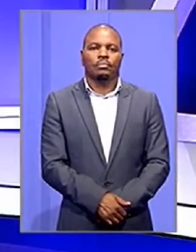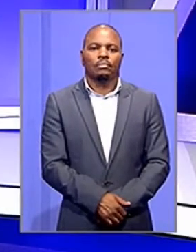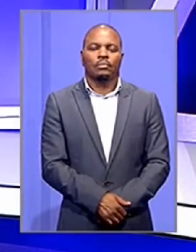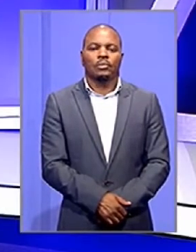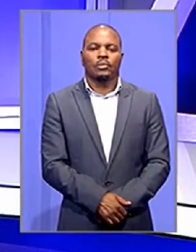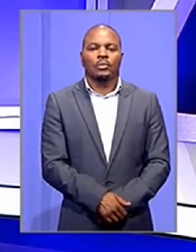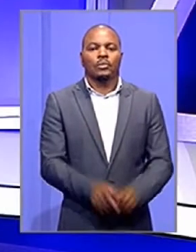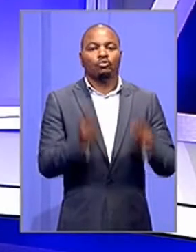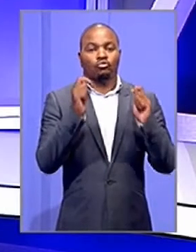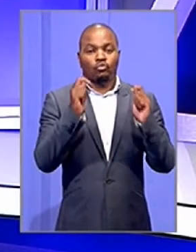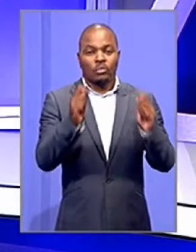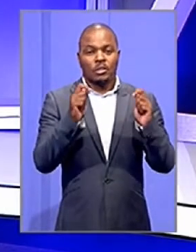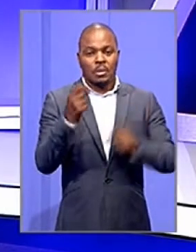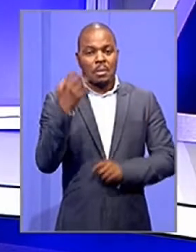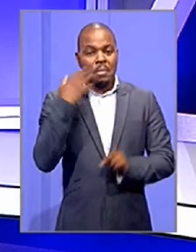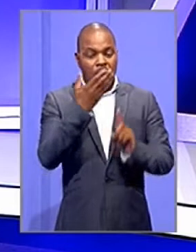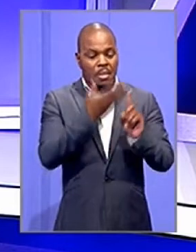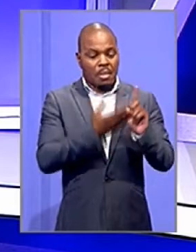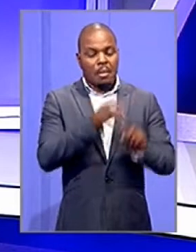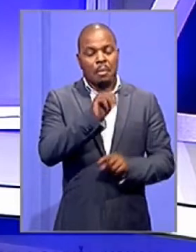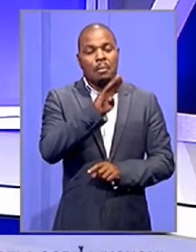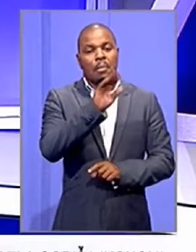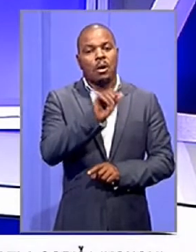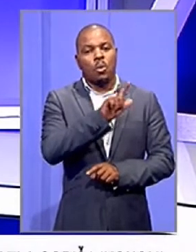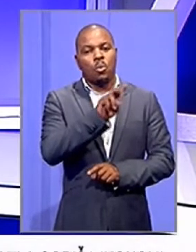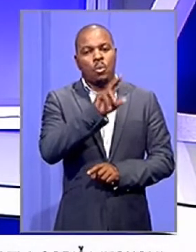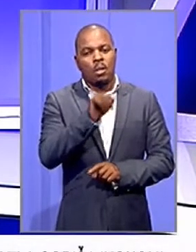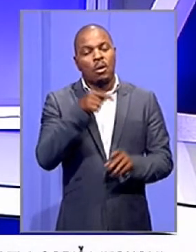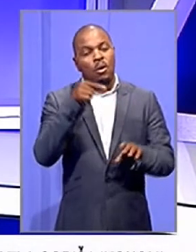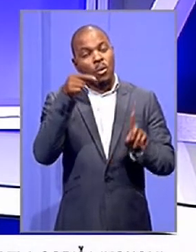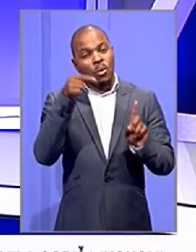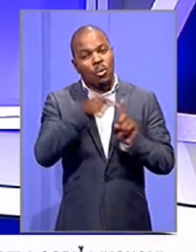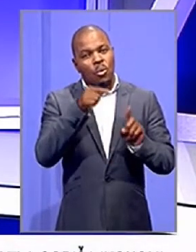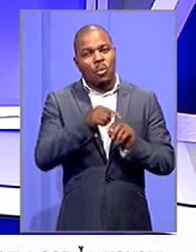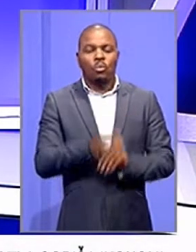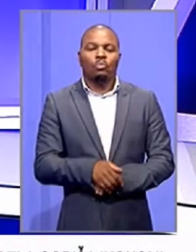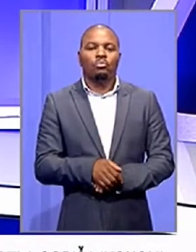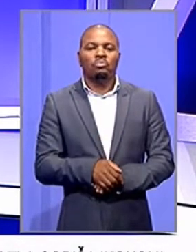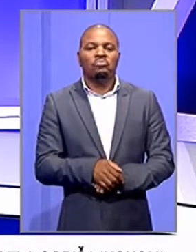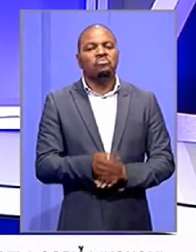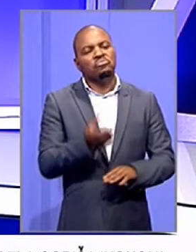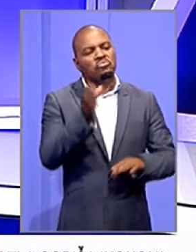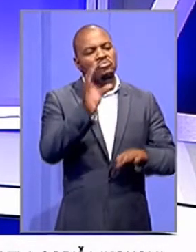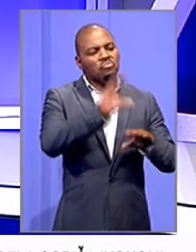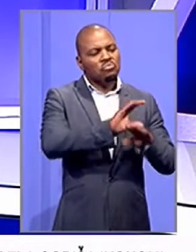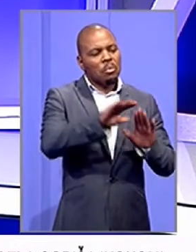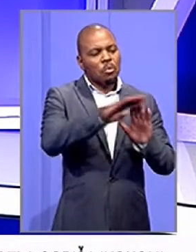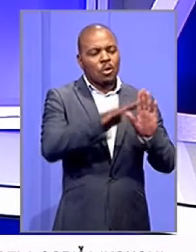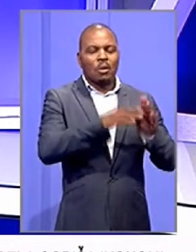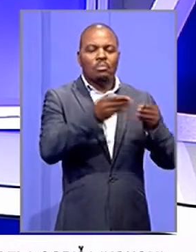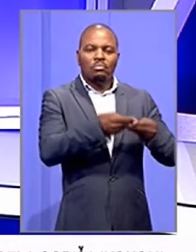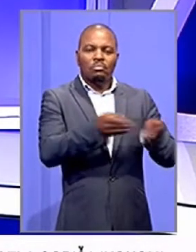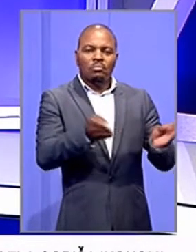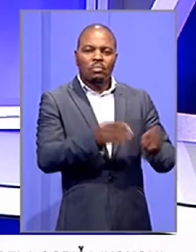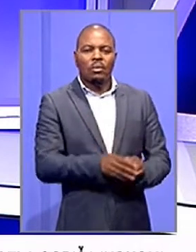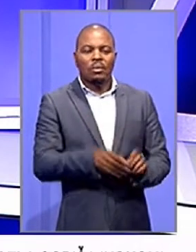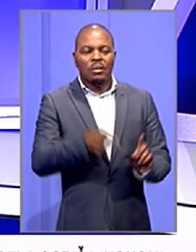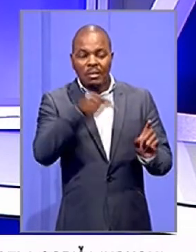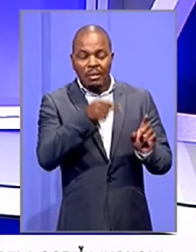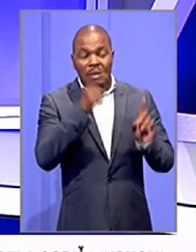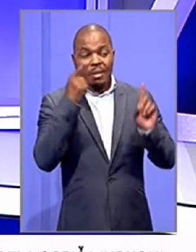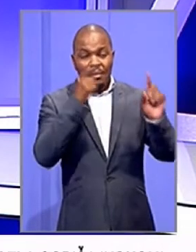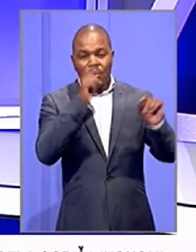Tona ya dinamelwa fikile mbalula o butse simmusho le naneo la dipieletso le maikemisetso e le go tsosholosha